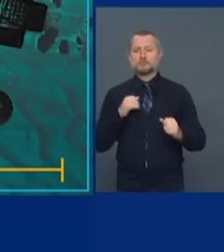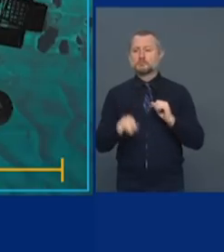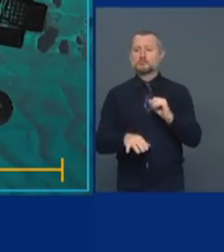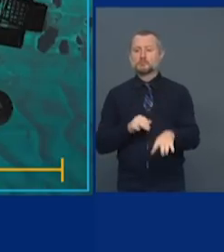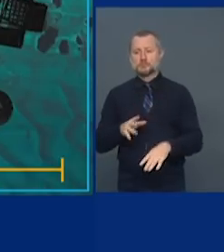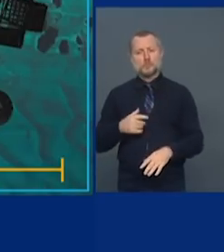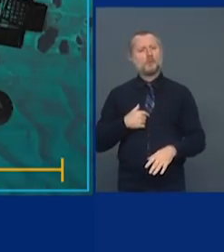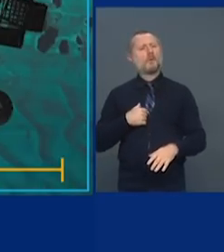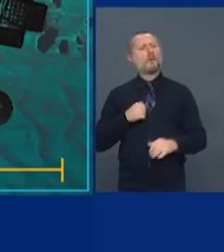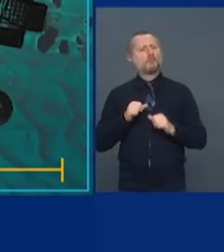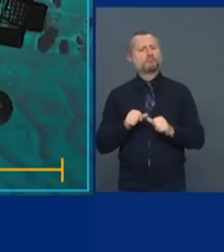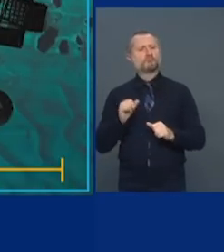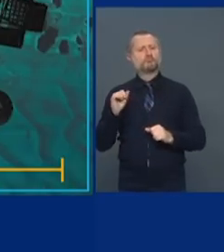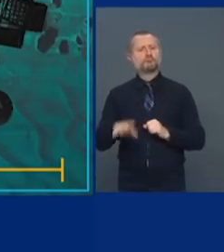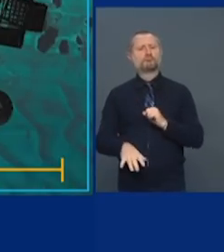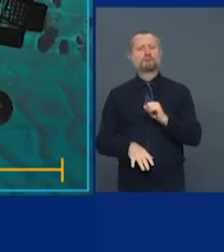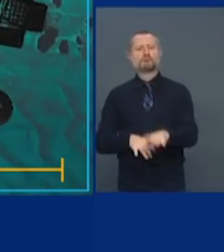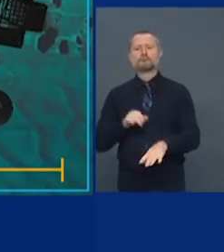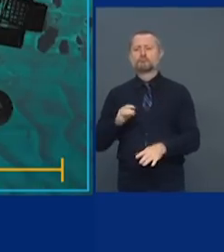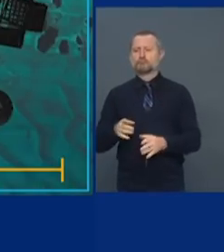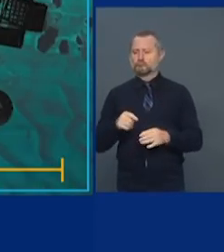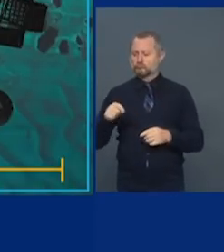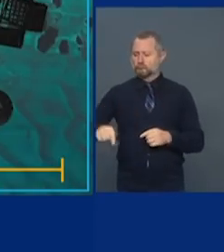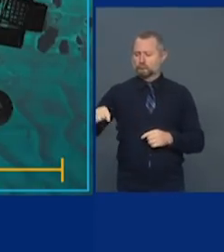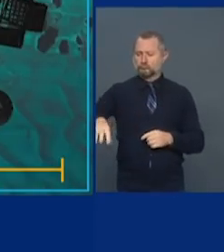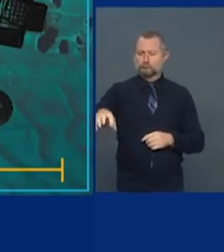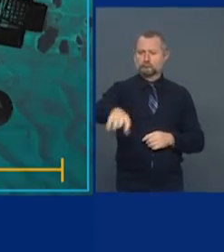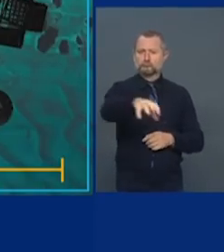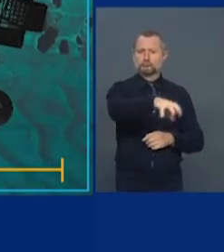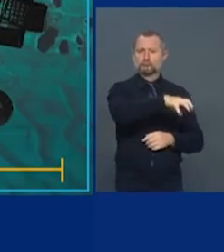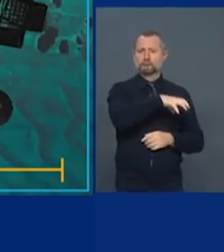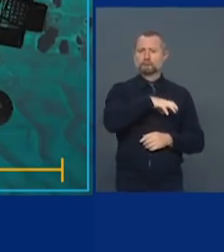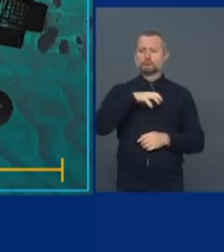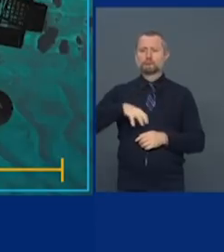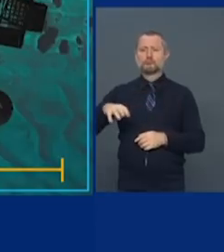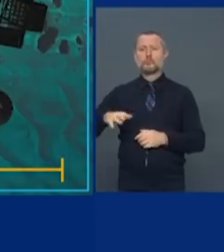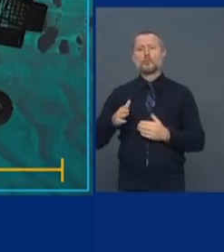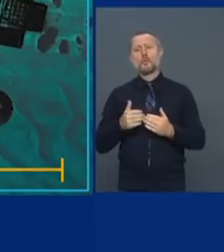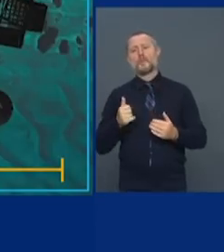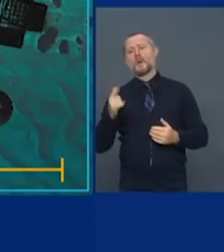design. What we're envisioning today is almost a circle